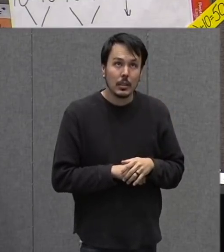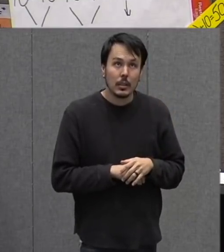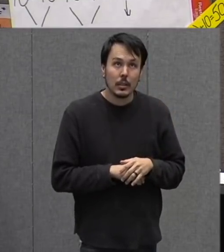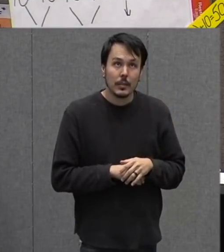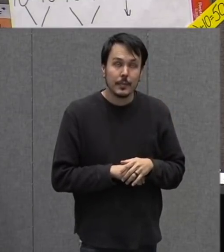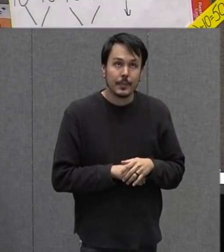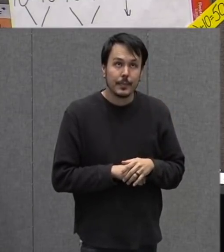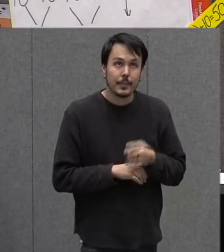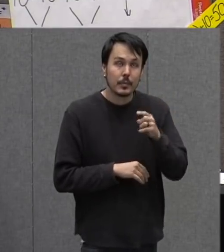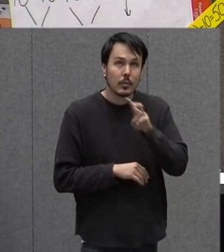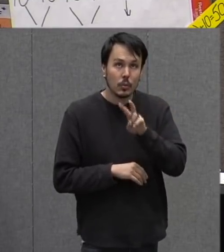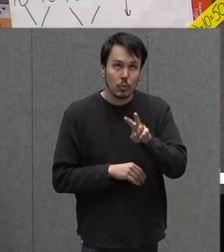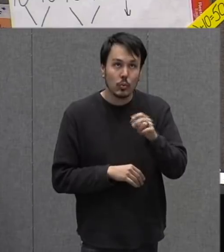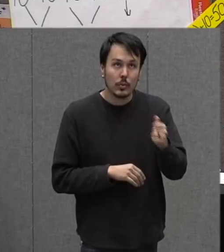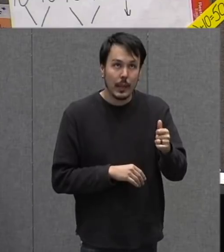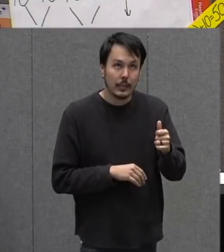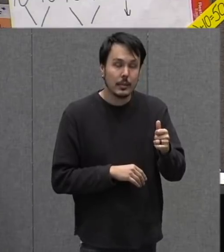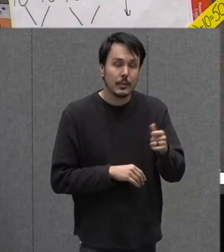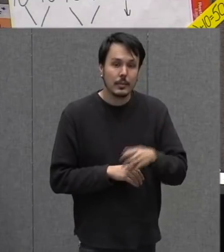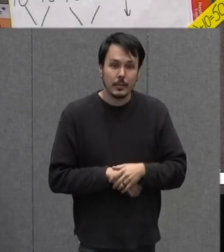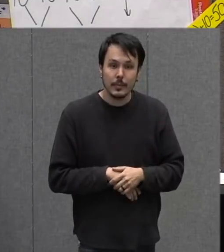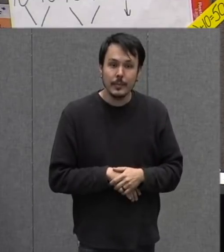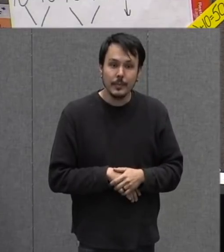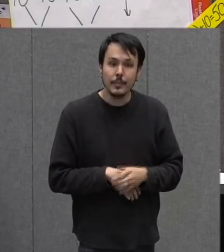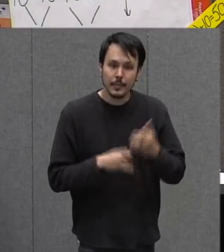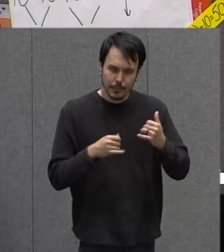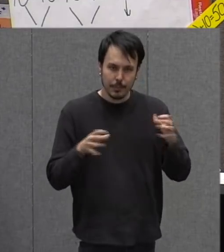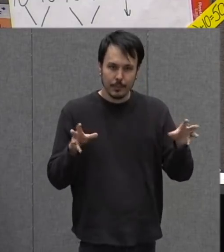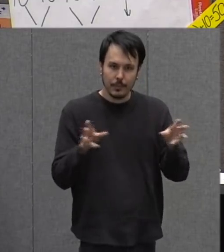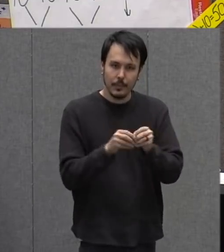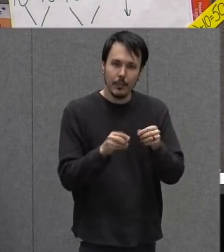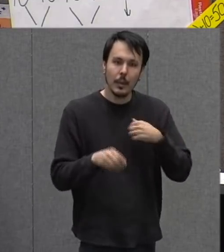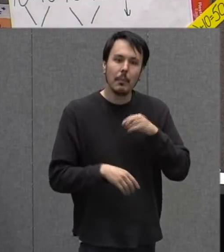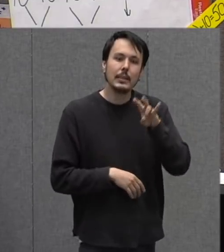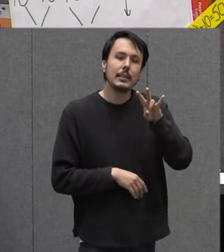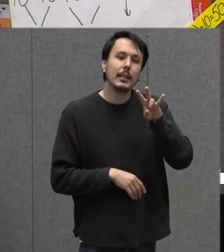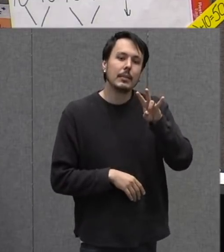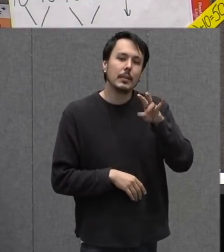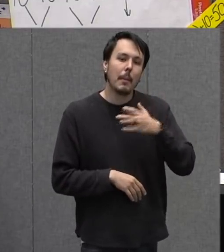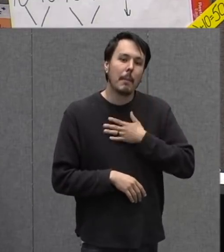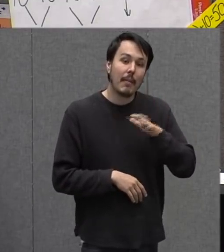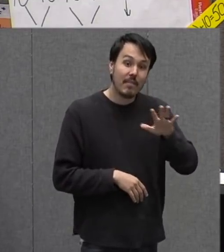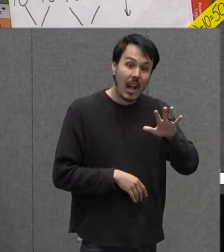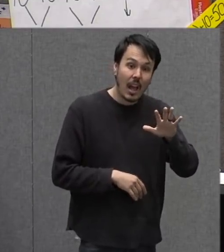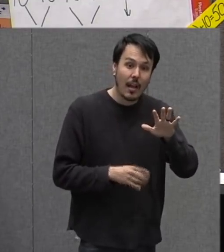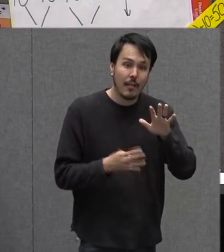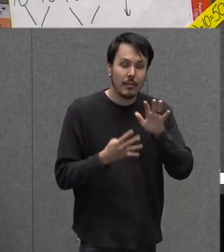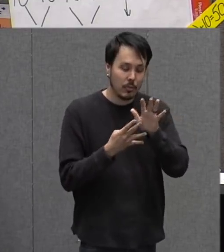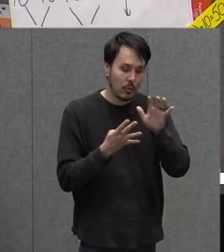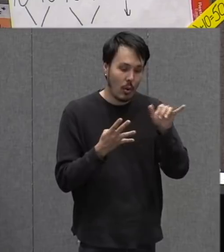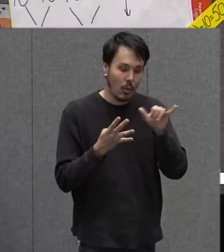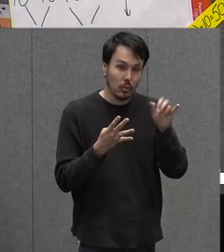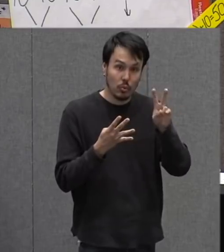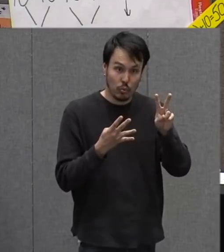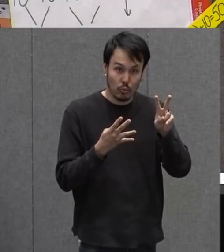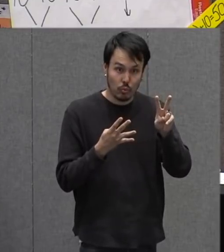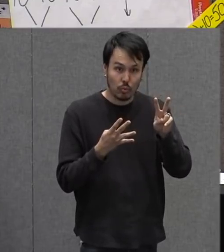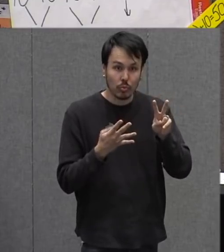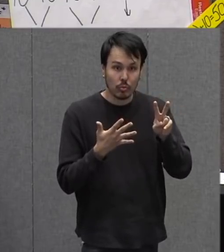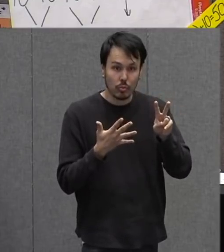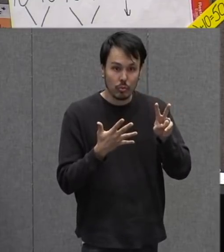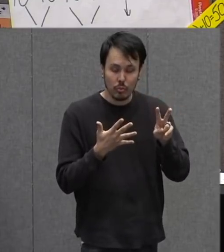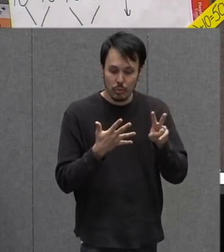my 2 tens. Now I can add up my 7, my 5, and my 2. So if I